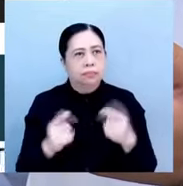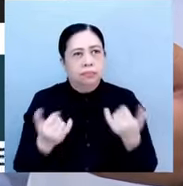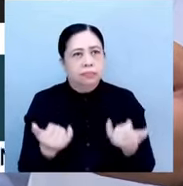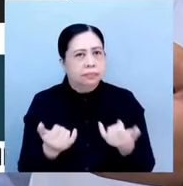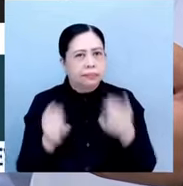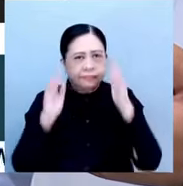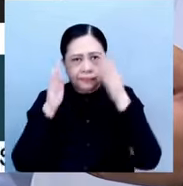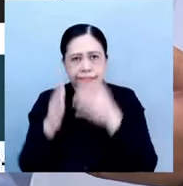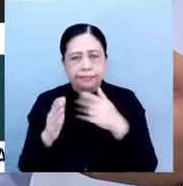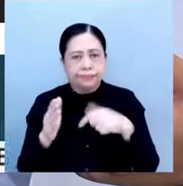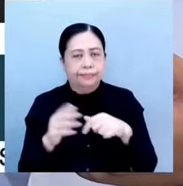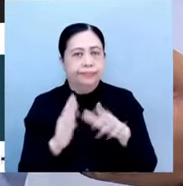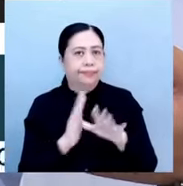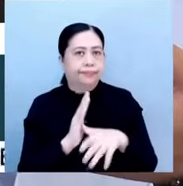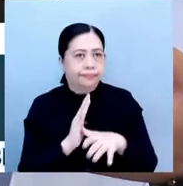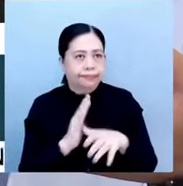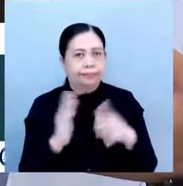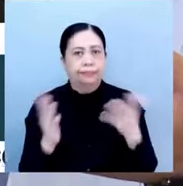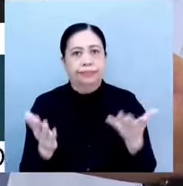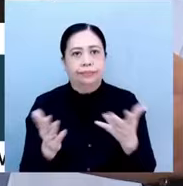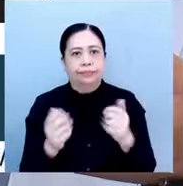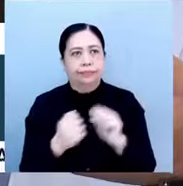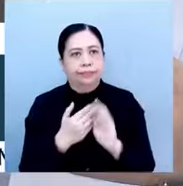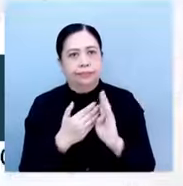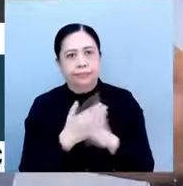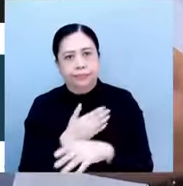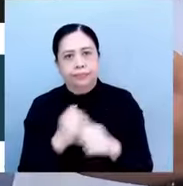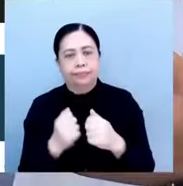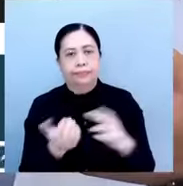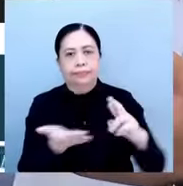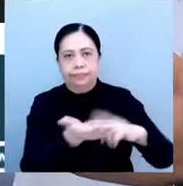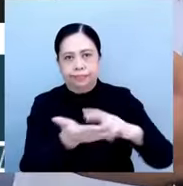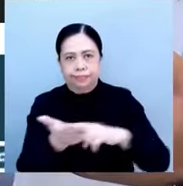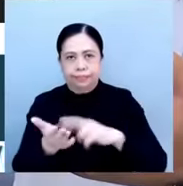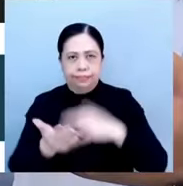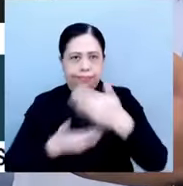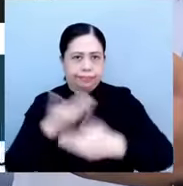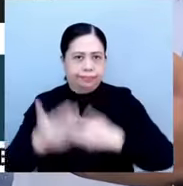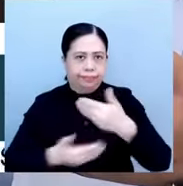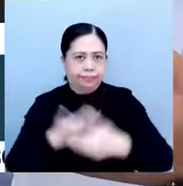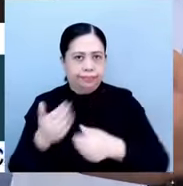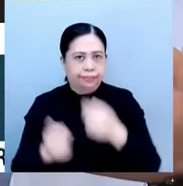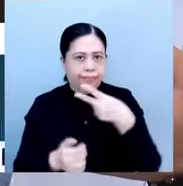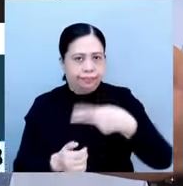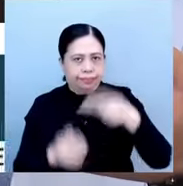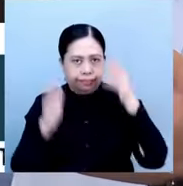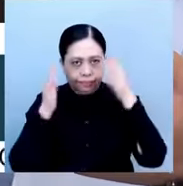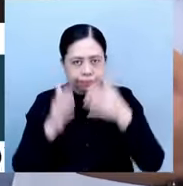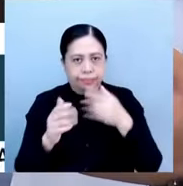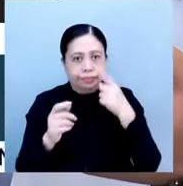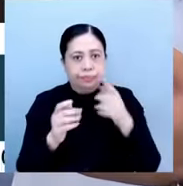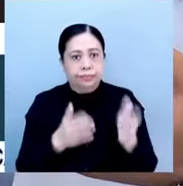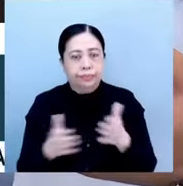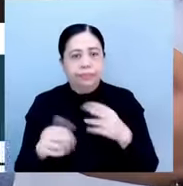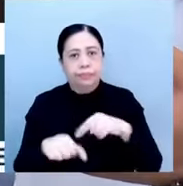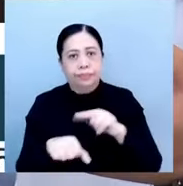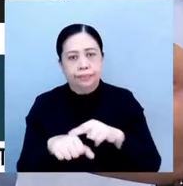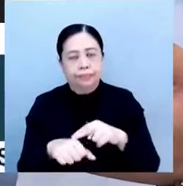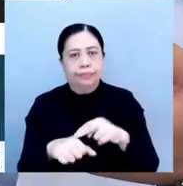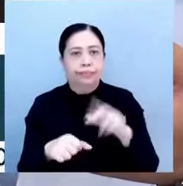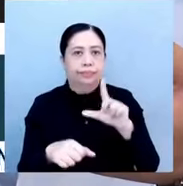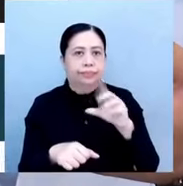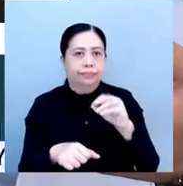po ang COMELEC sa resumption ng ating registration. Number two, nagko-concentrate kami sa preparasyon para sa national and local election